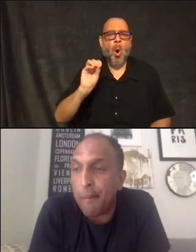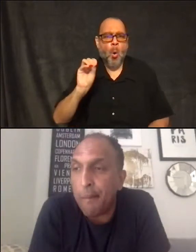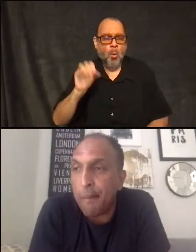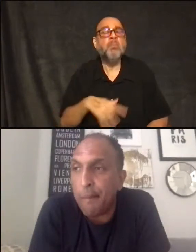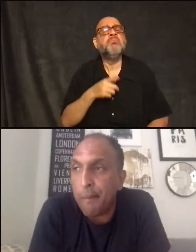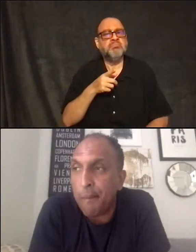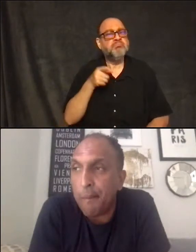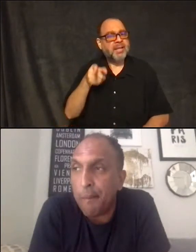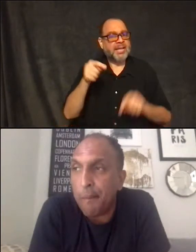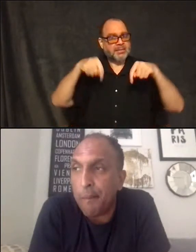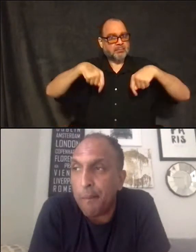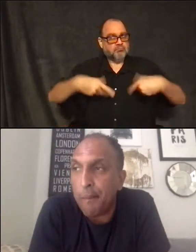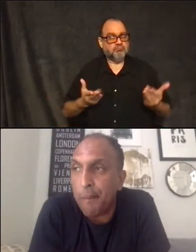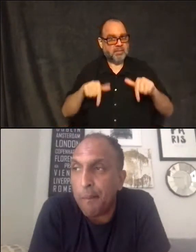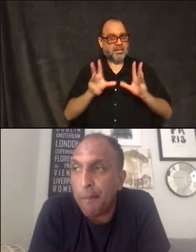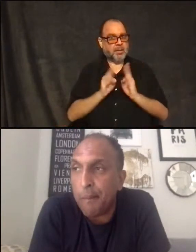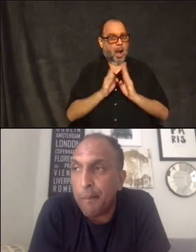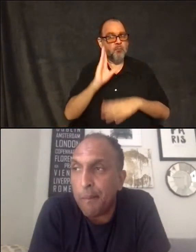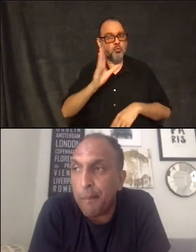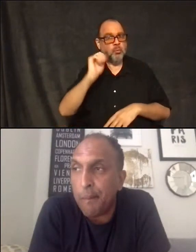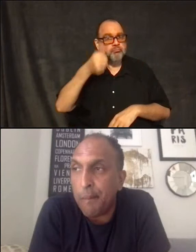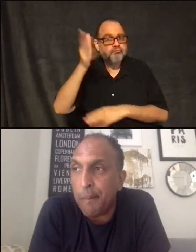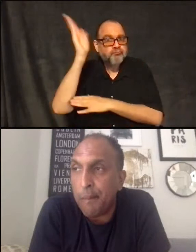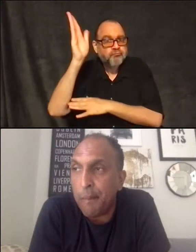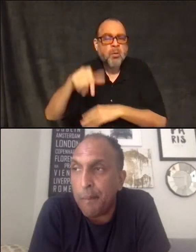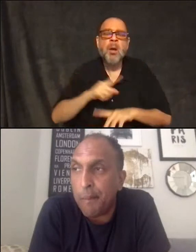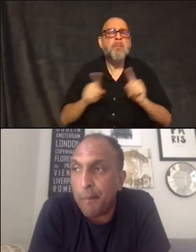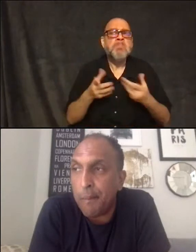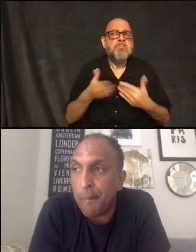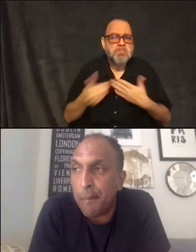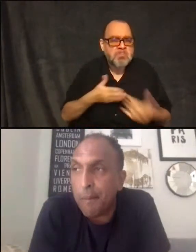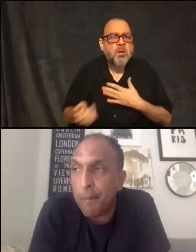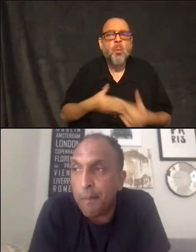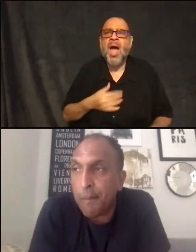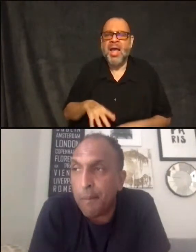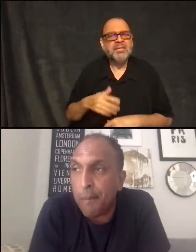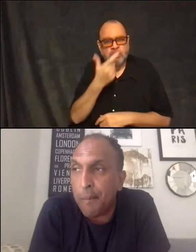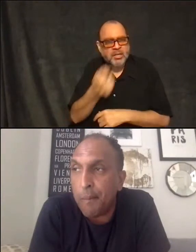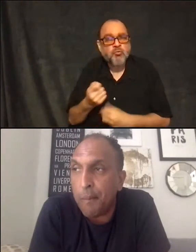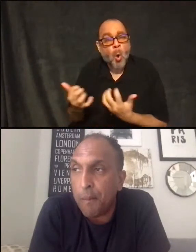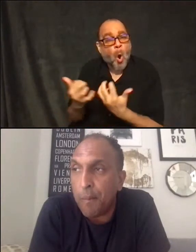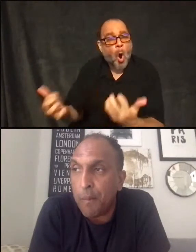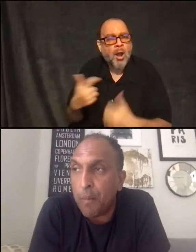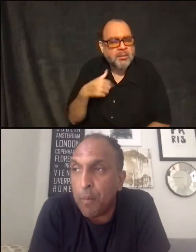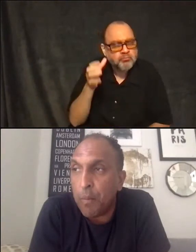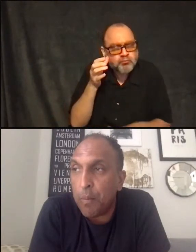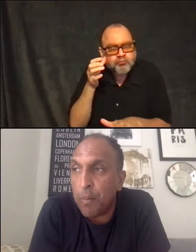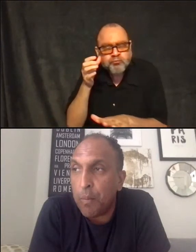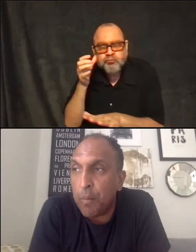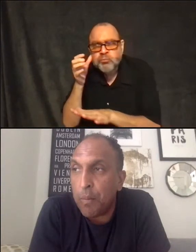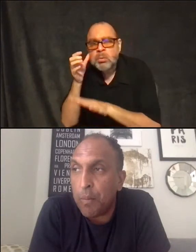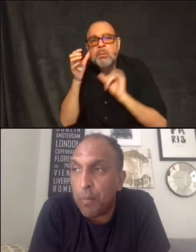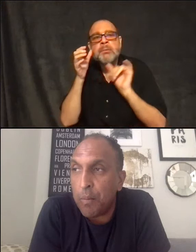this conference. So that was an opportunity because I was listening to the audience to figure out what was missing. And I was able to monetize really quickly on